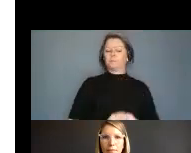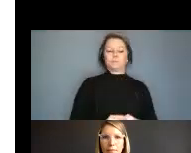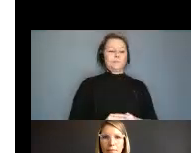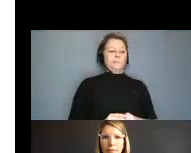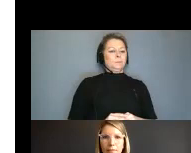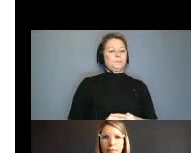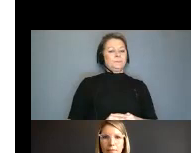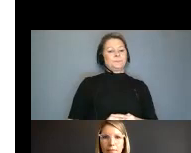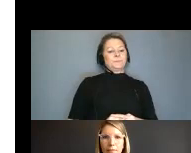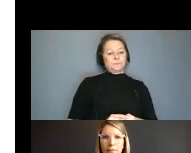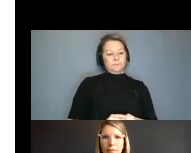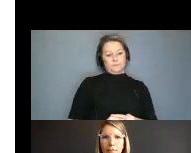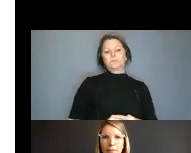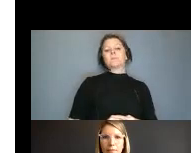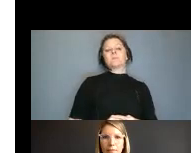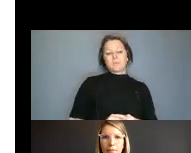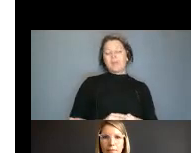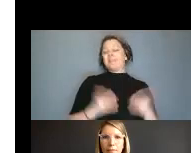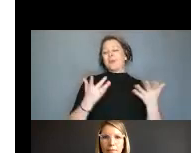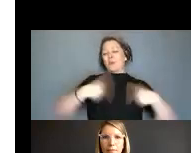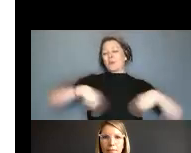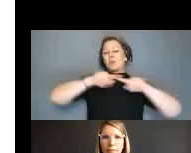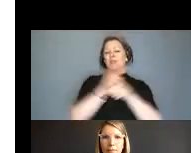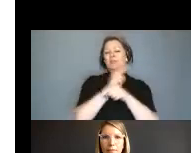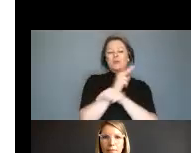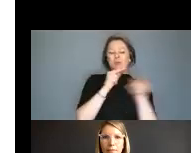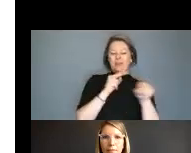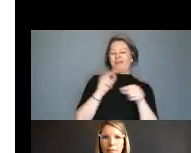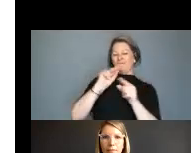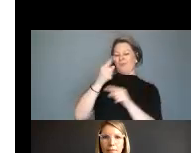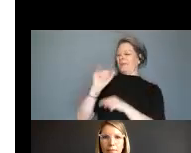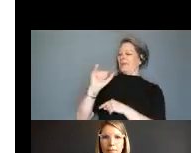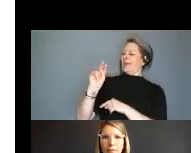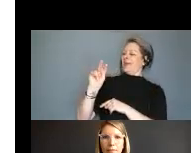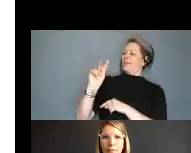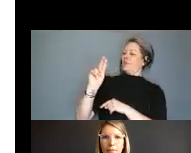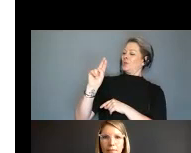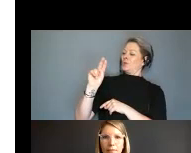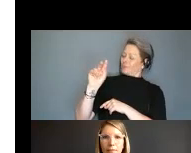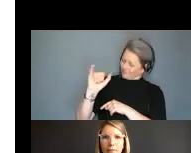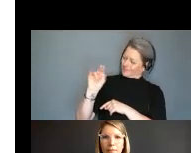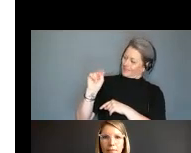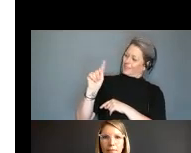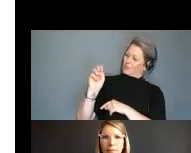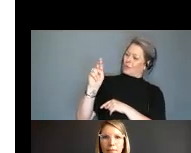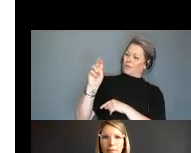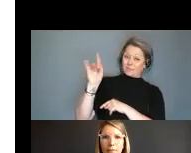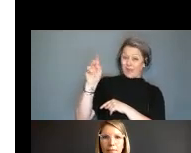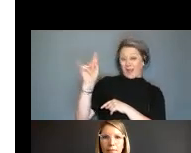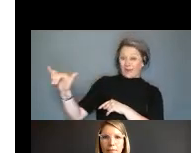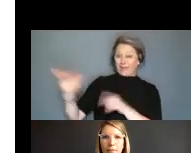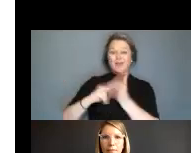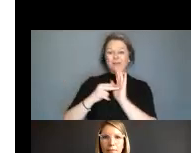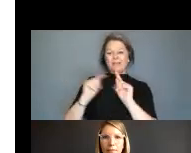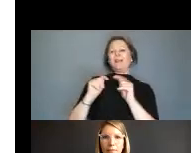So folks, as we noted, we do use an interdisciplinary approach. Process where possible is coordinated by a social worker. So as